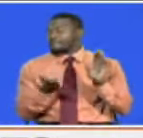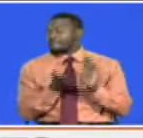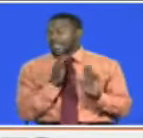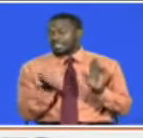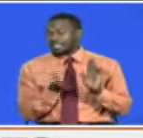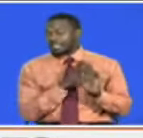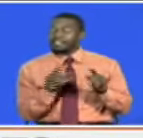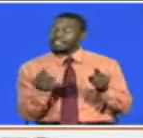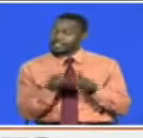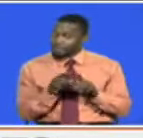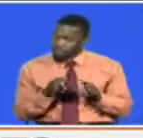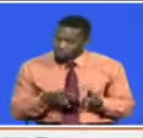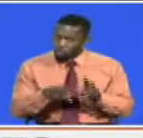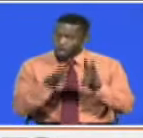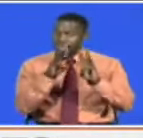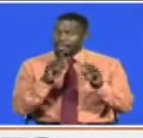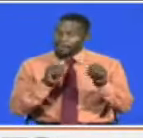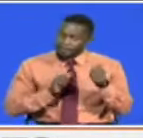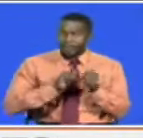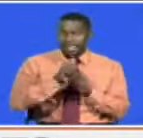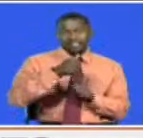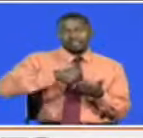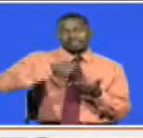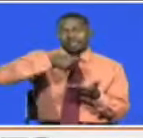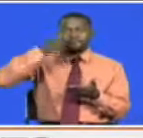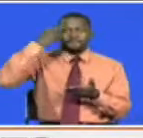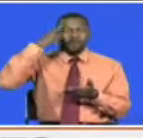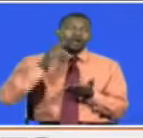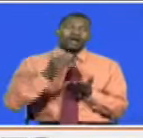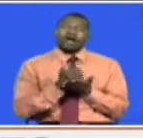speed kupitisha hiyo bill ya kahawa.